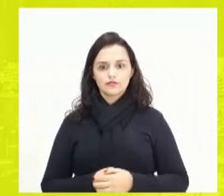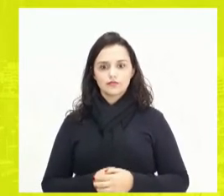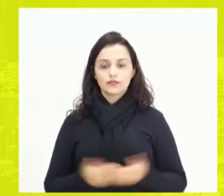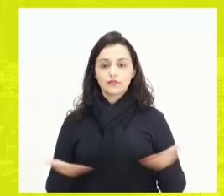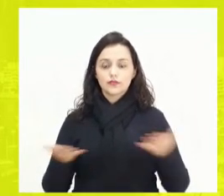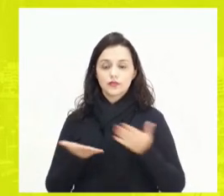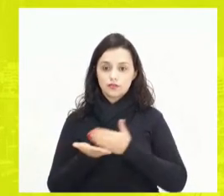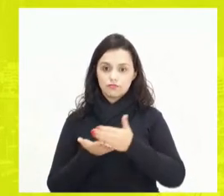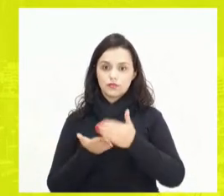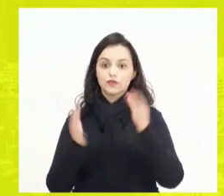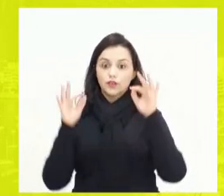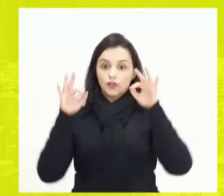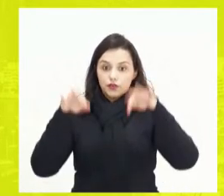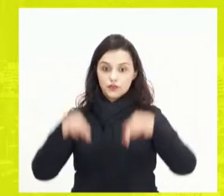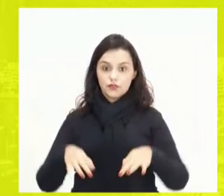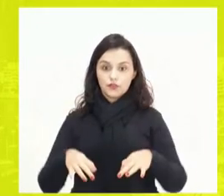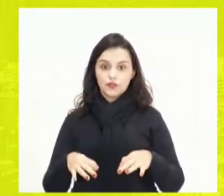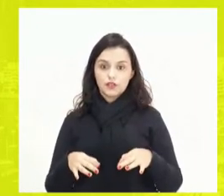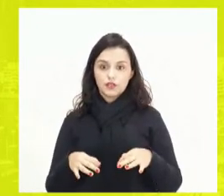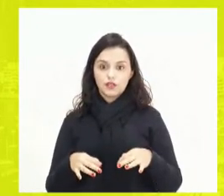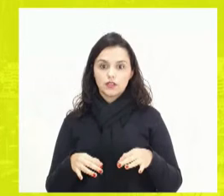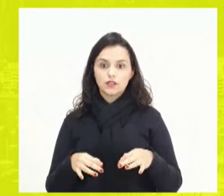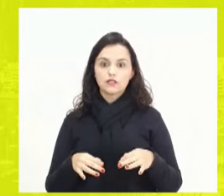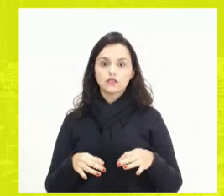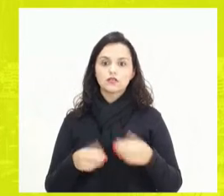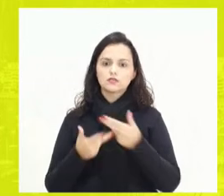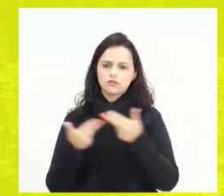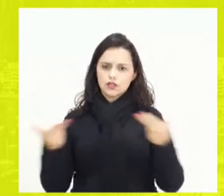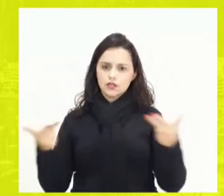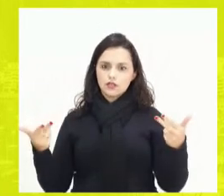we are moving towards the end